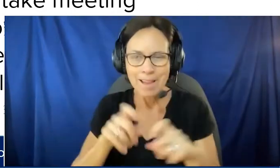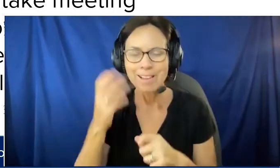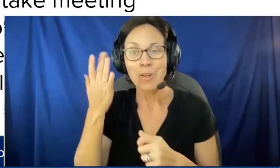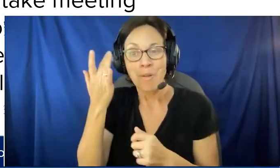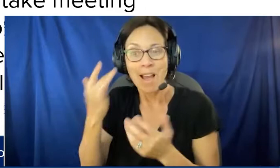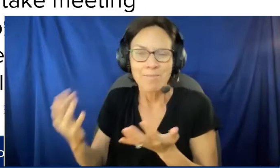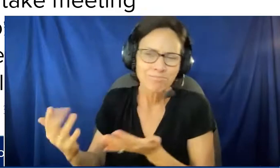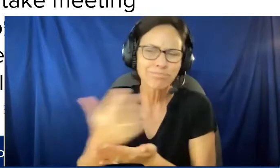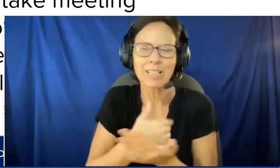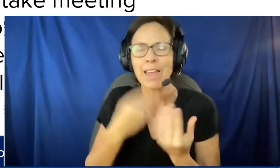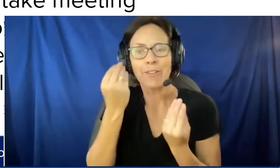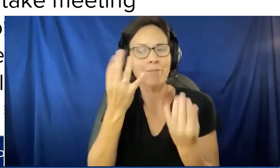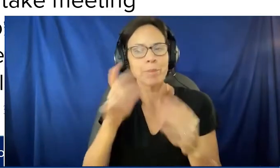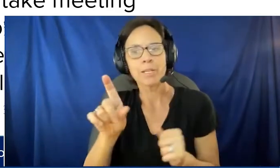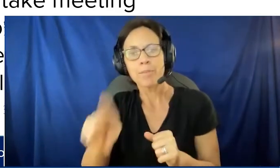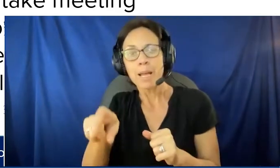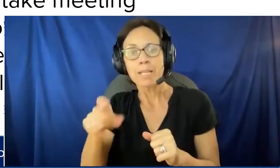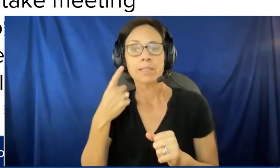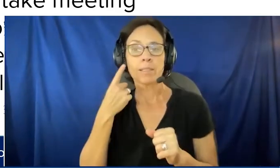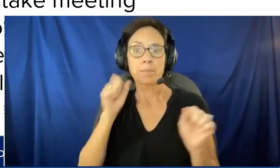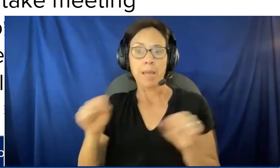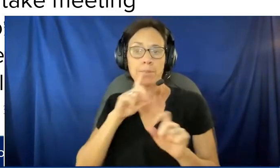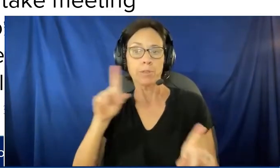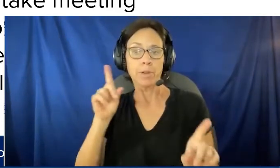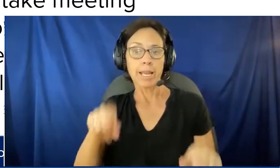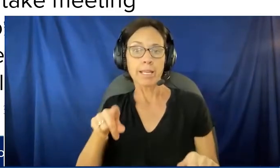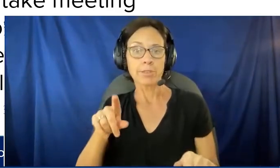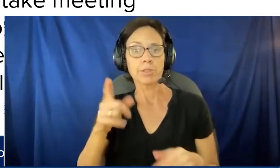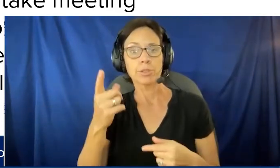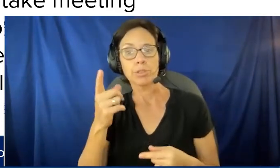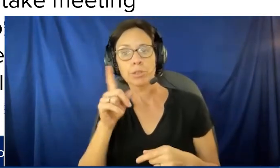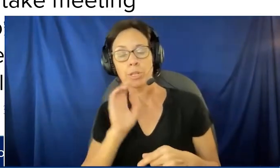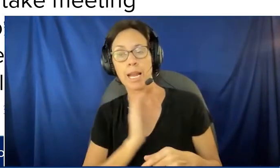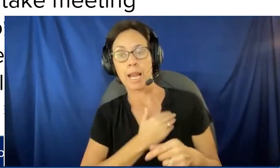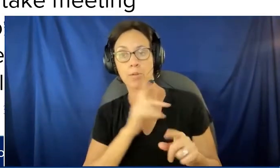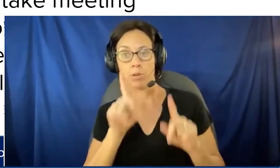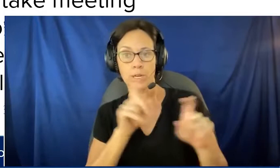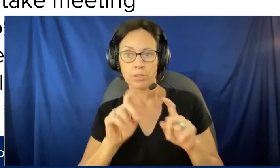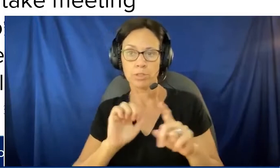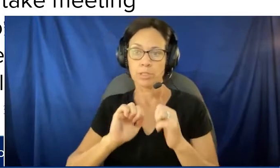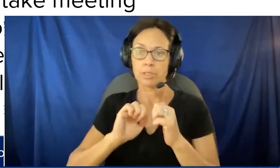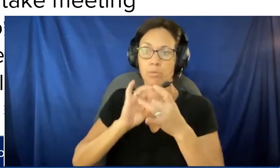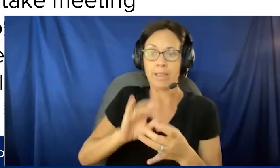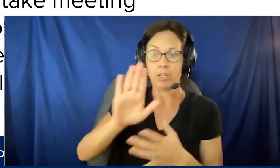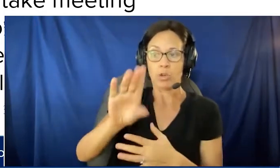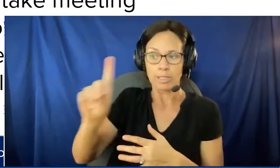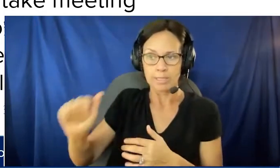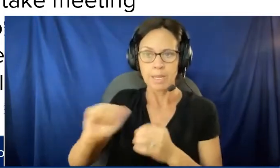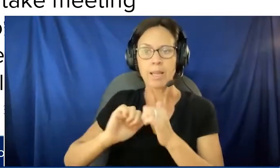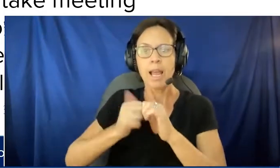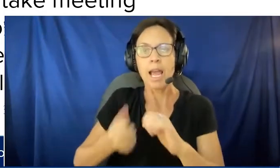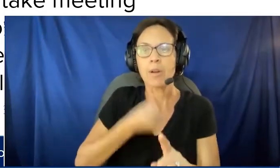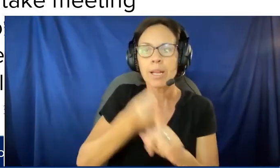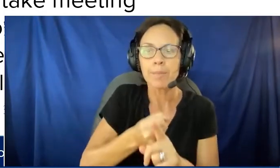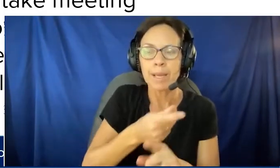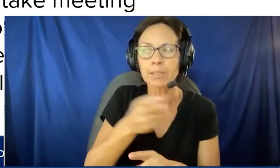the questions that we have regarding your disability, how it impacts you, and the needs